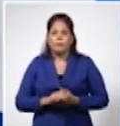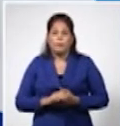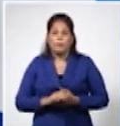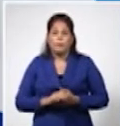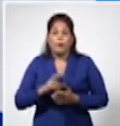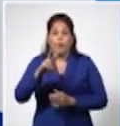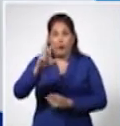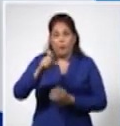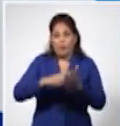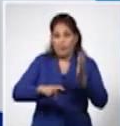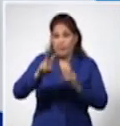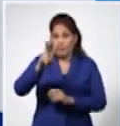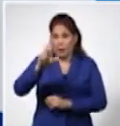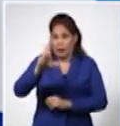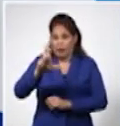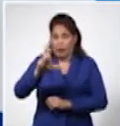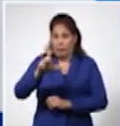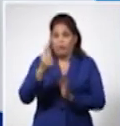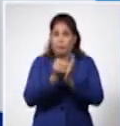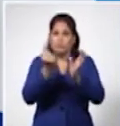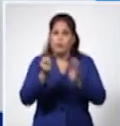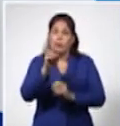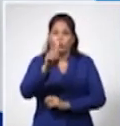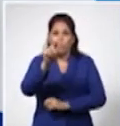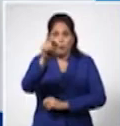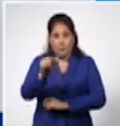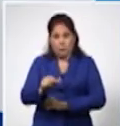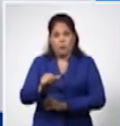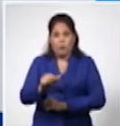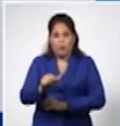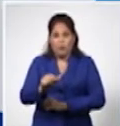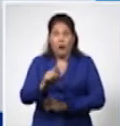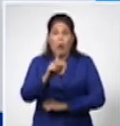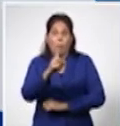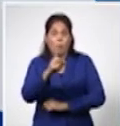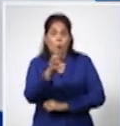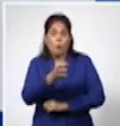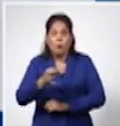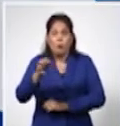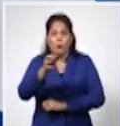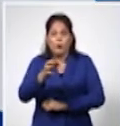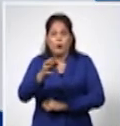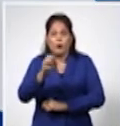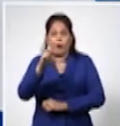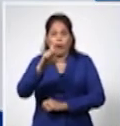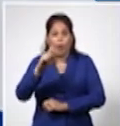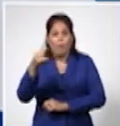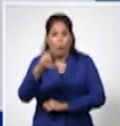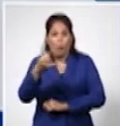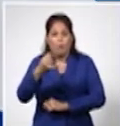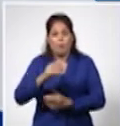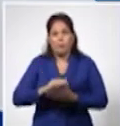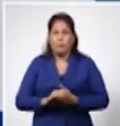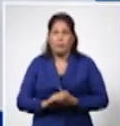and Manicaragua, the latter linked to the outbreak that occurred in the former.